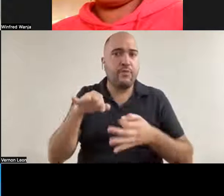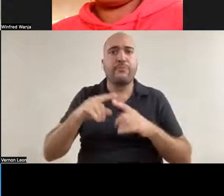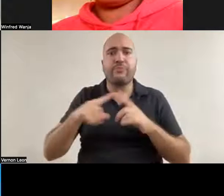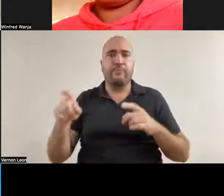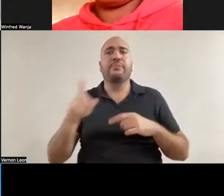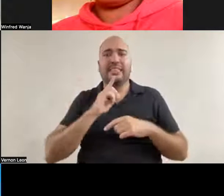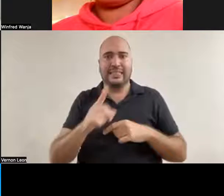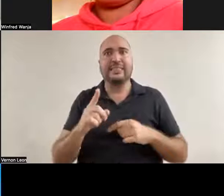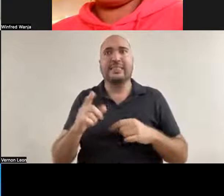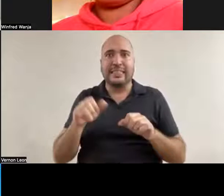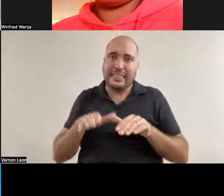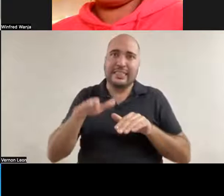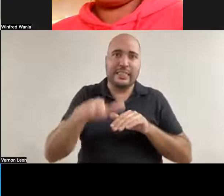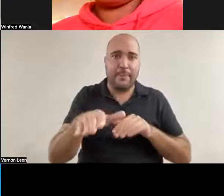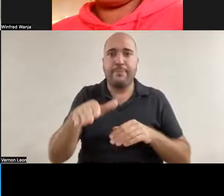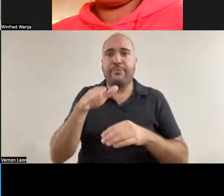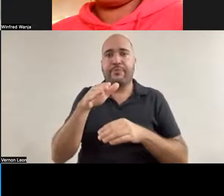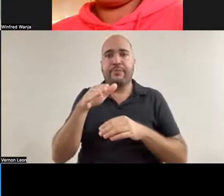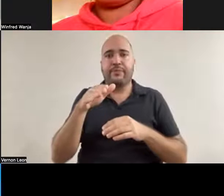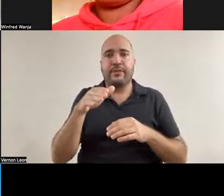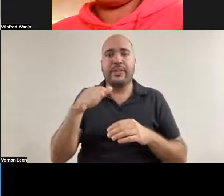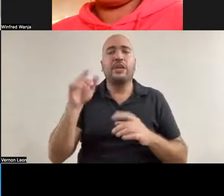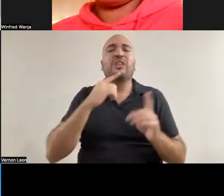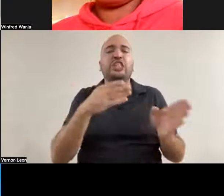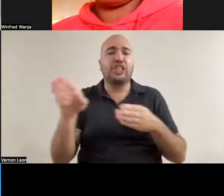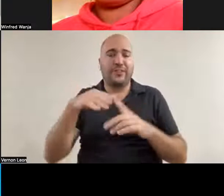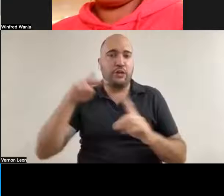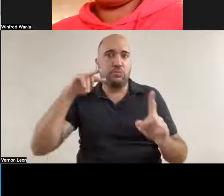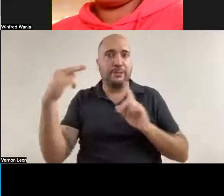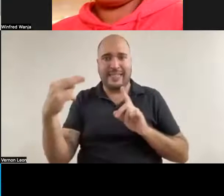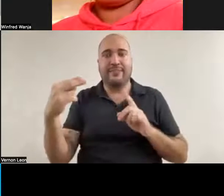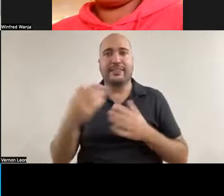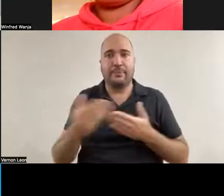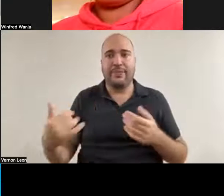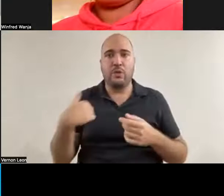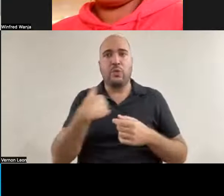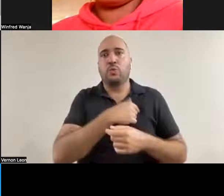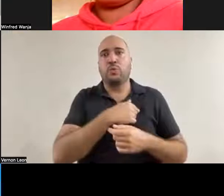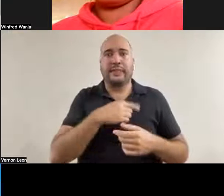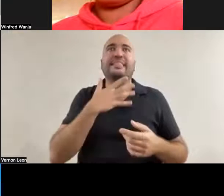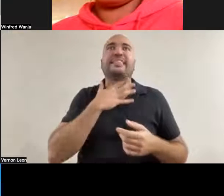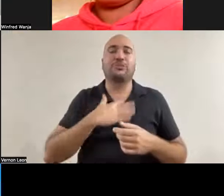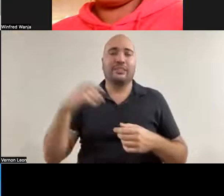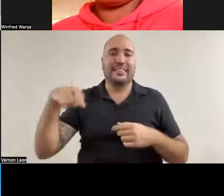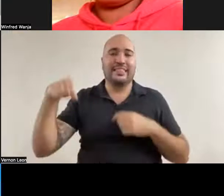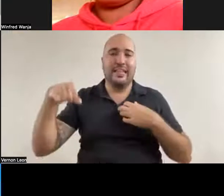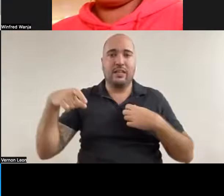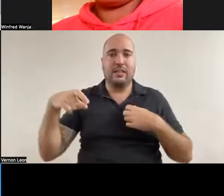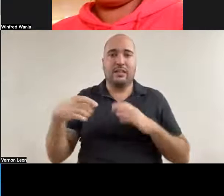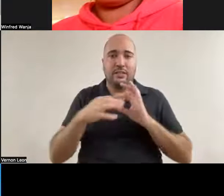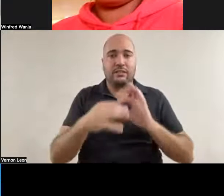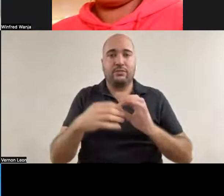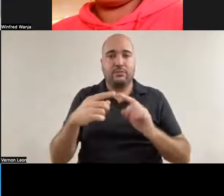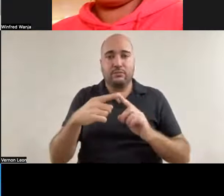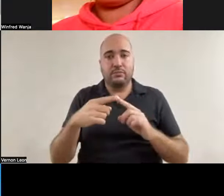is a shift in perspective, which is something that we are in desperate need of when it comes